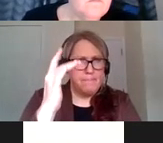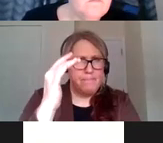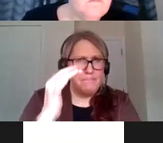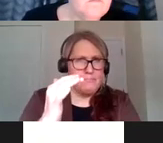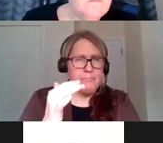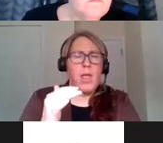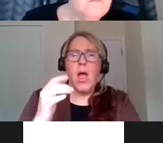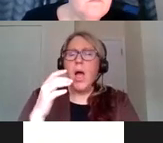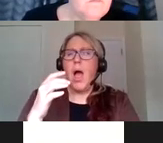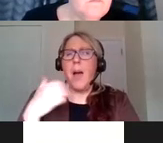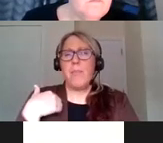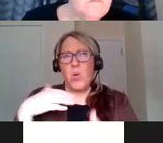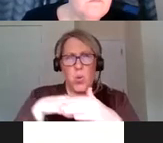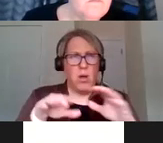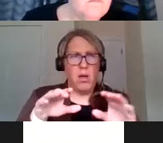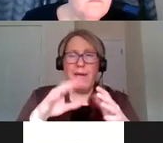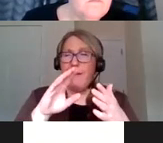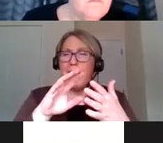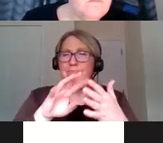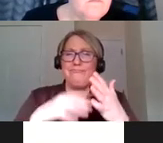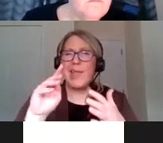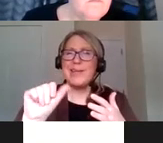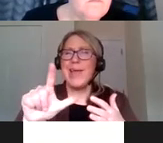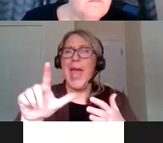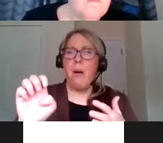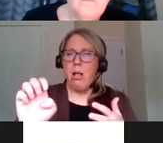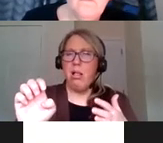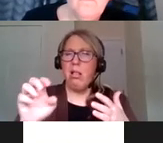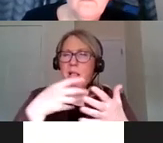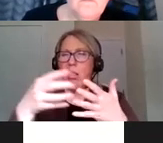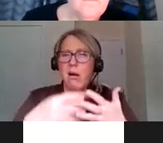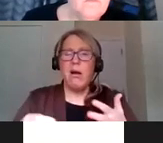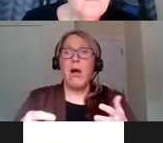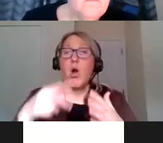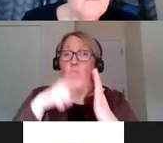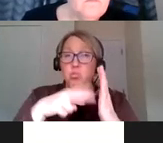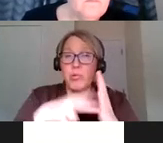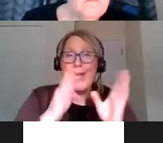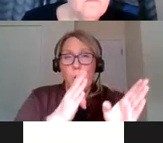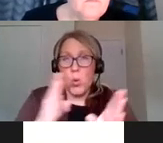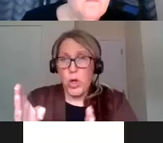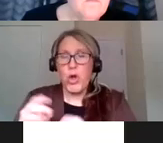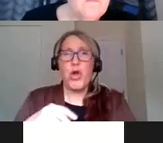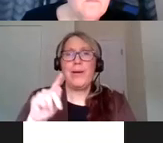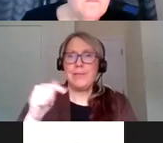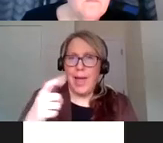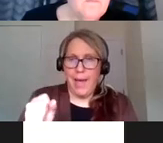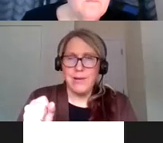let me just go into this table, and then we can go into reading order and the tags. So I'm